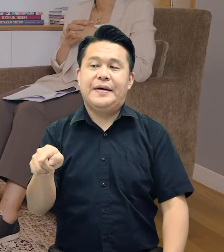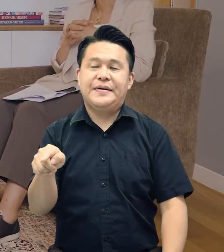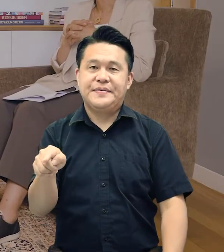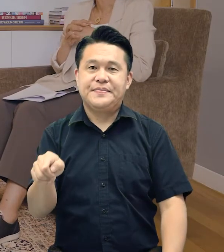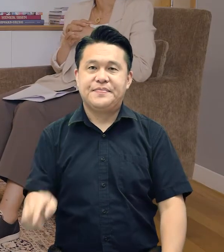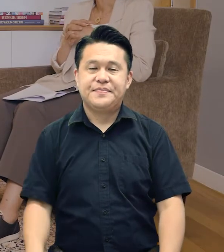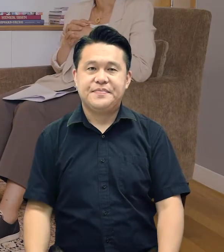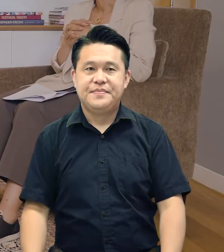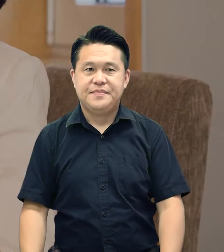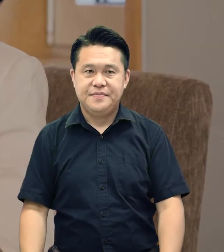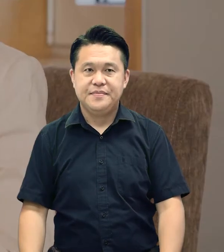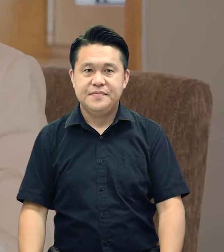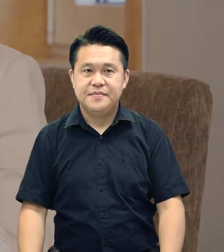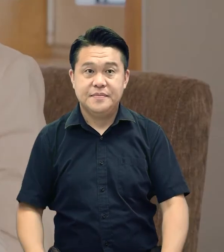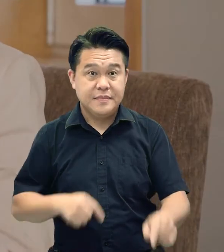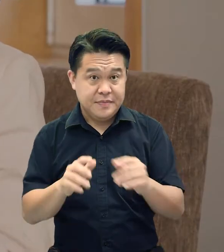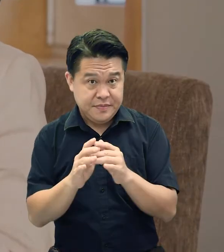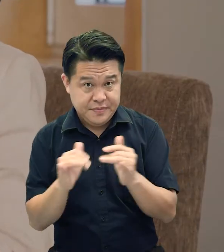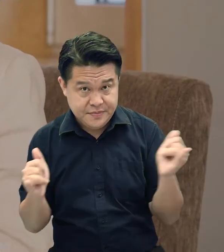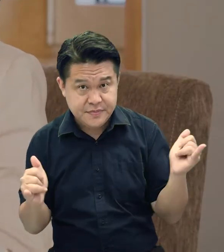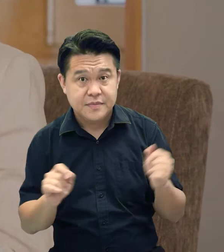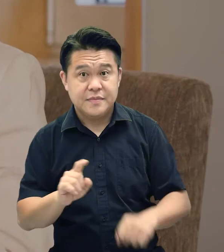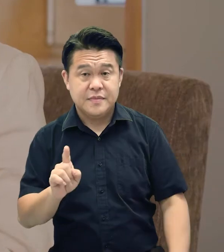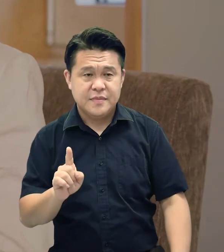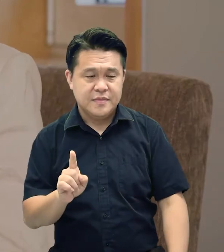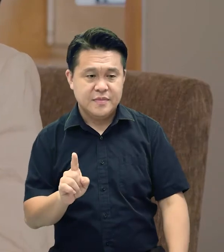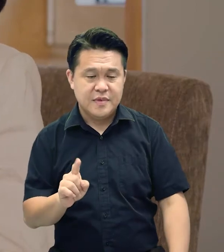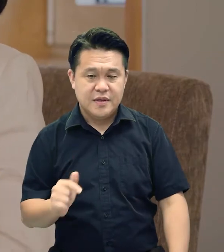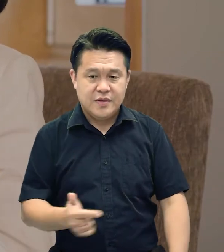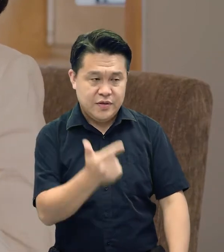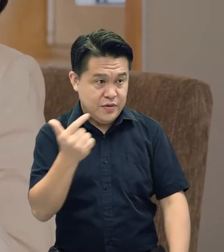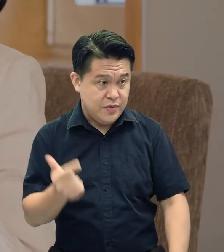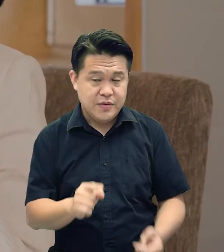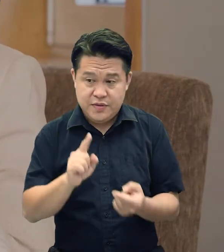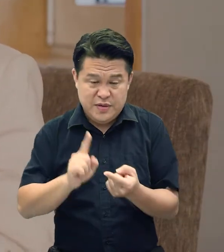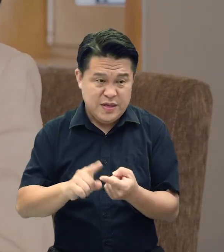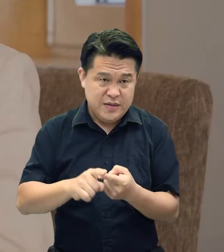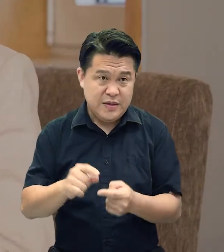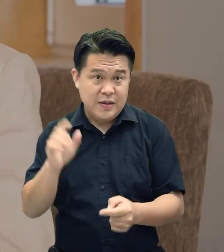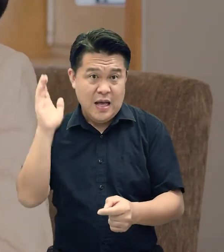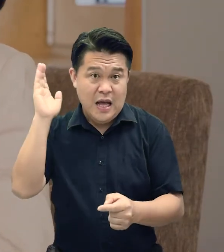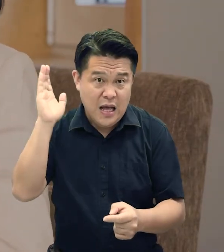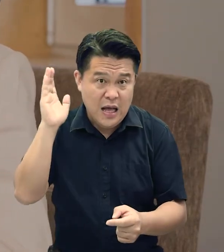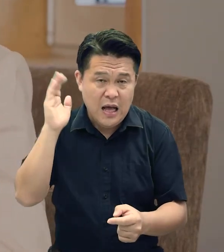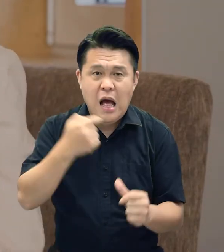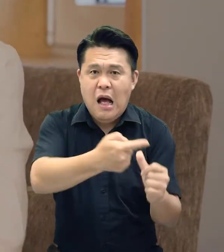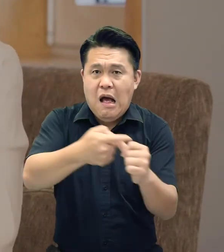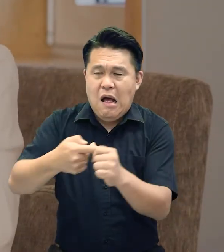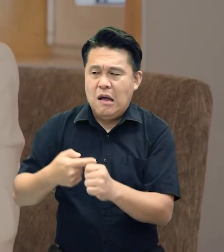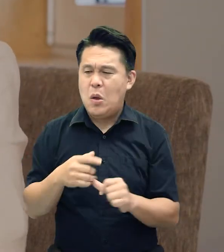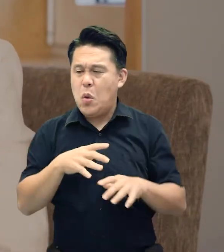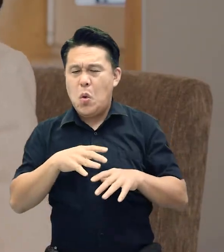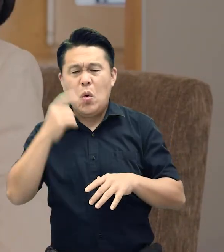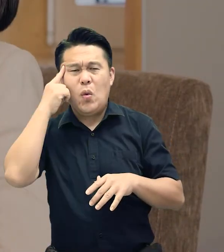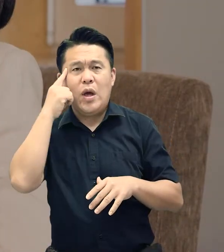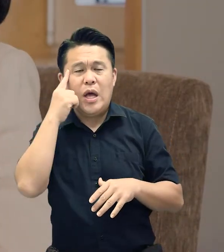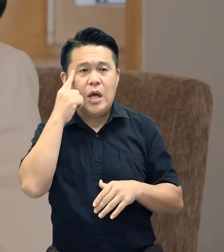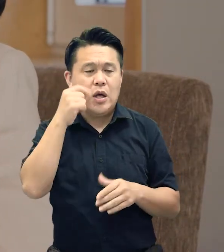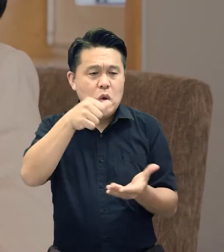issue that much. No. Those politicians are very much afraid of being